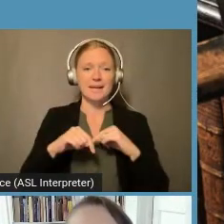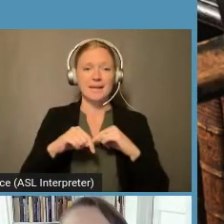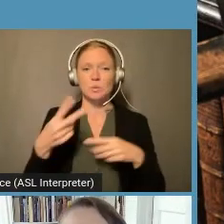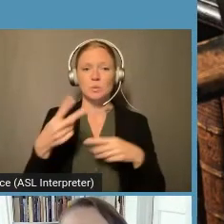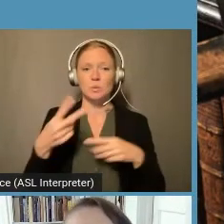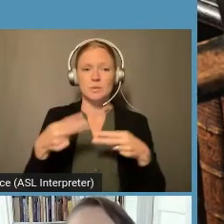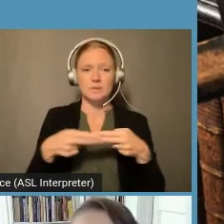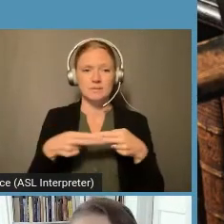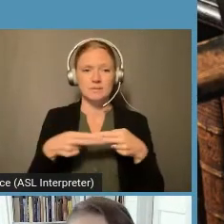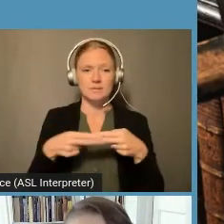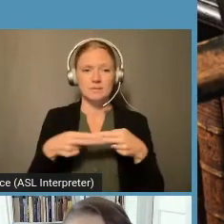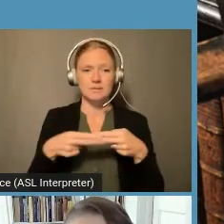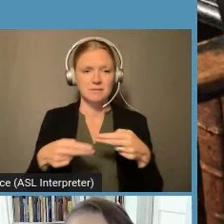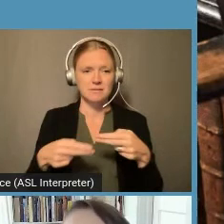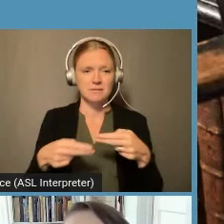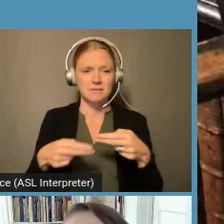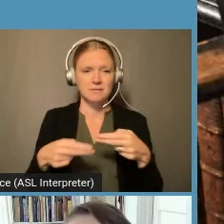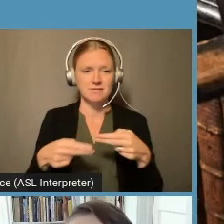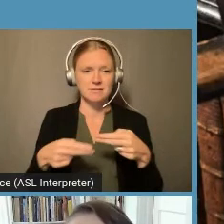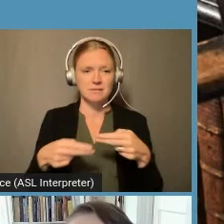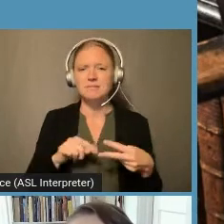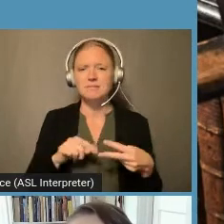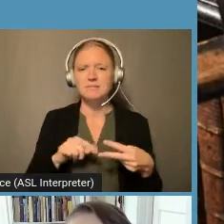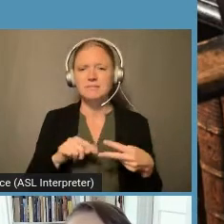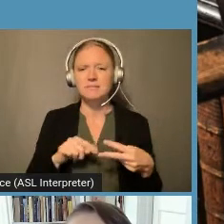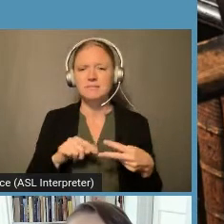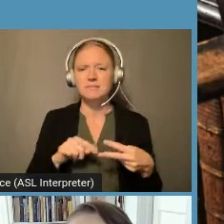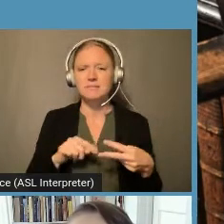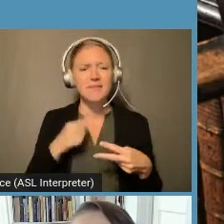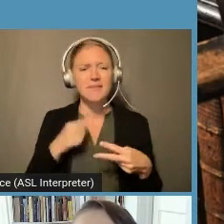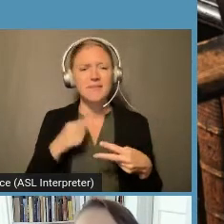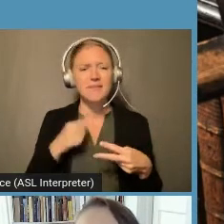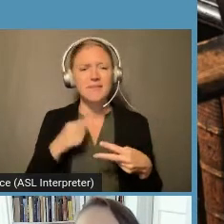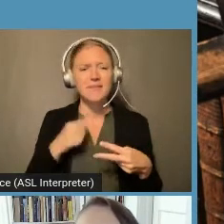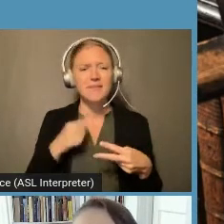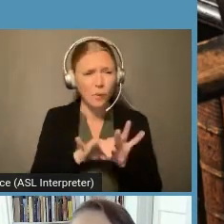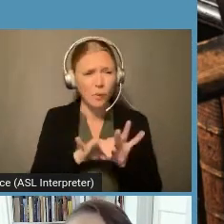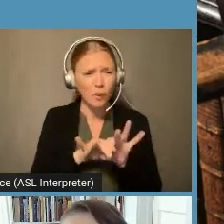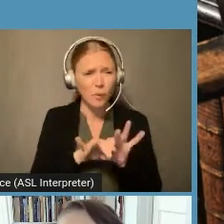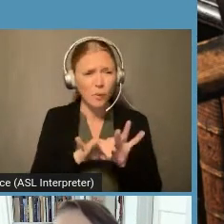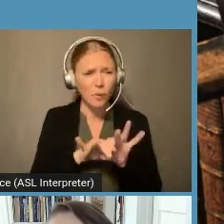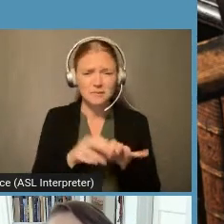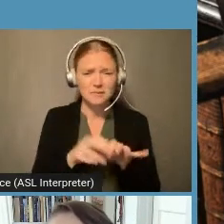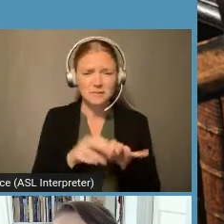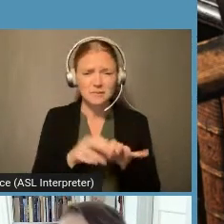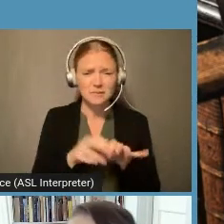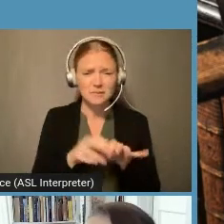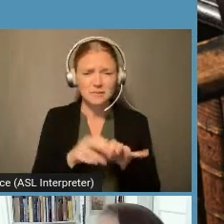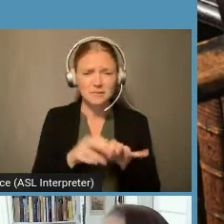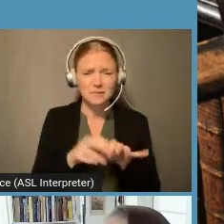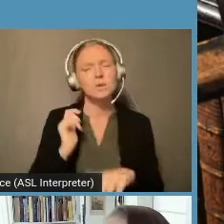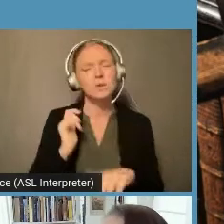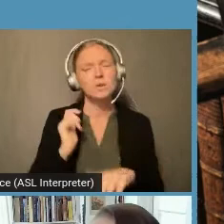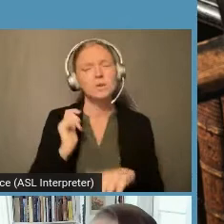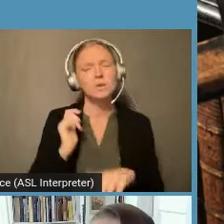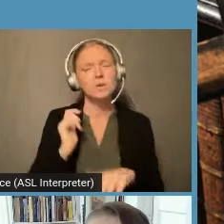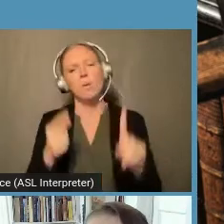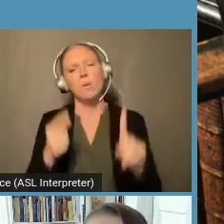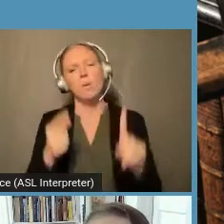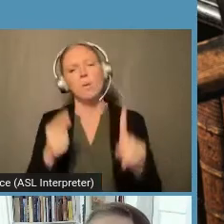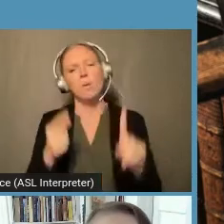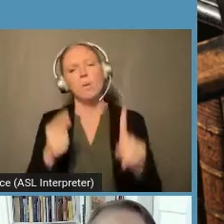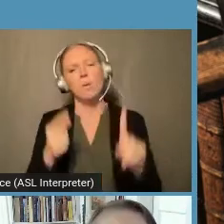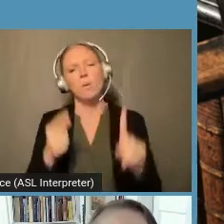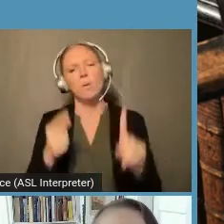bit about this, that when you're setting goals, remember that a website is none of these things. And sometimes we